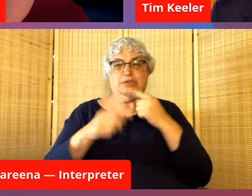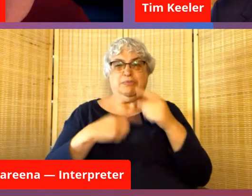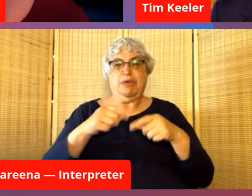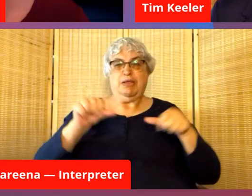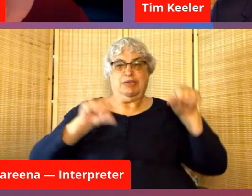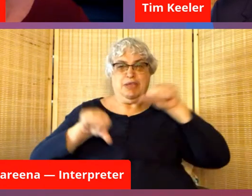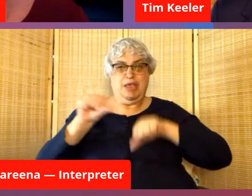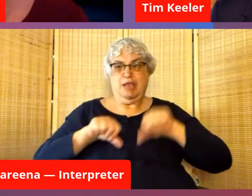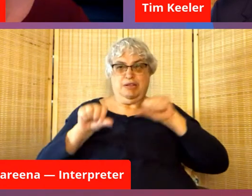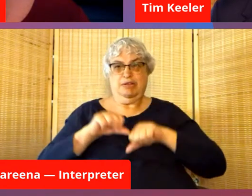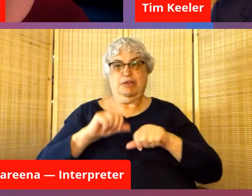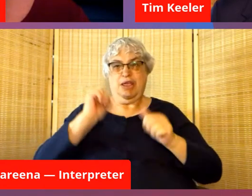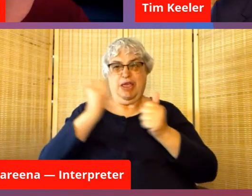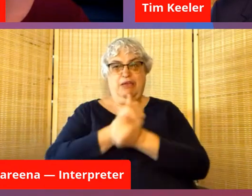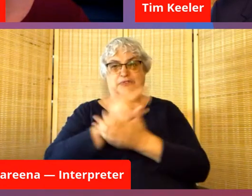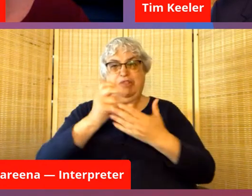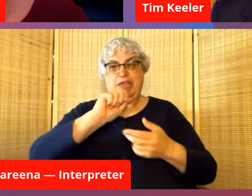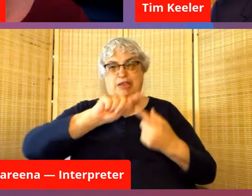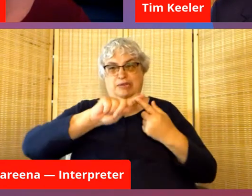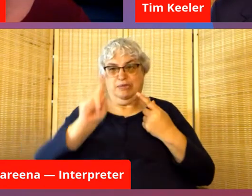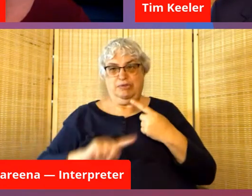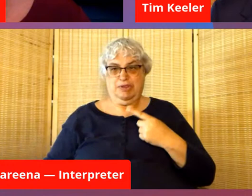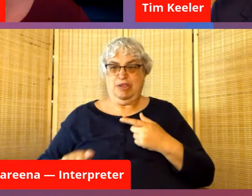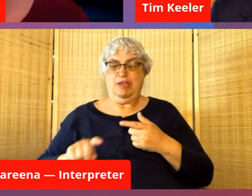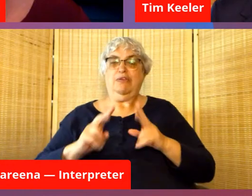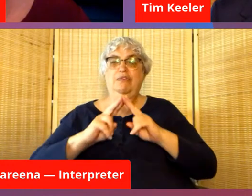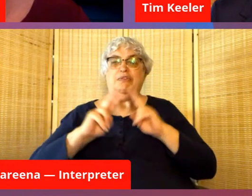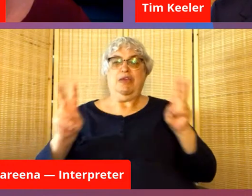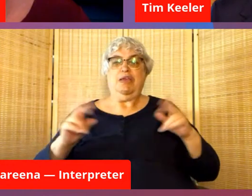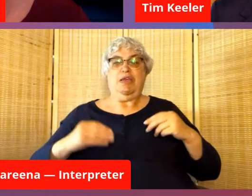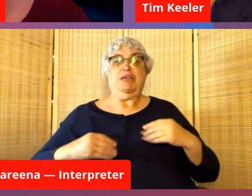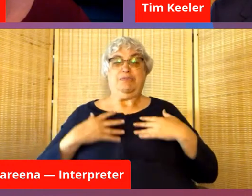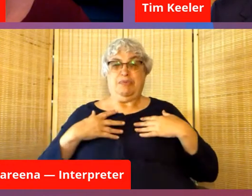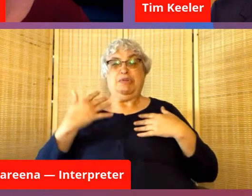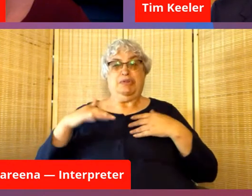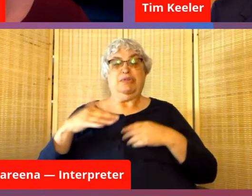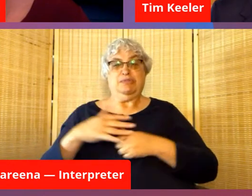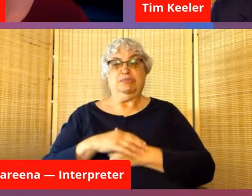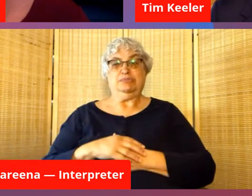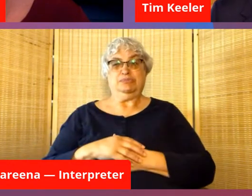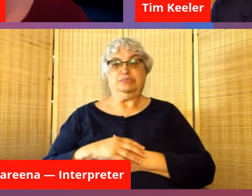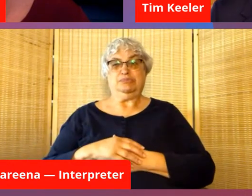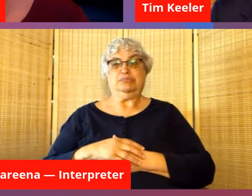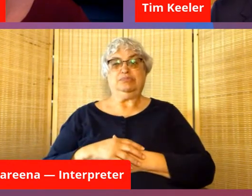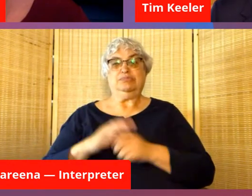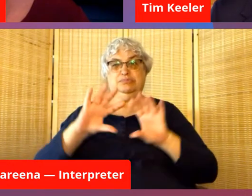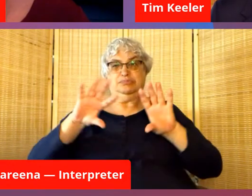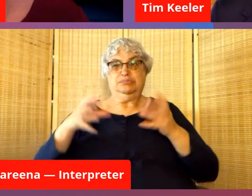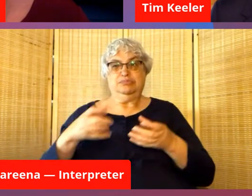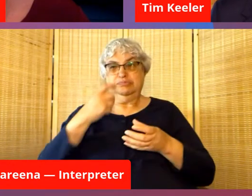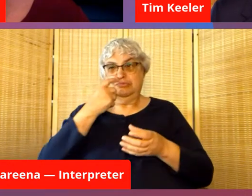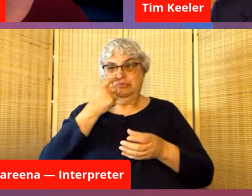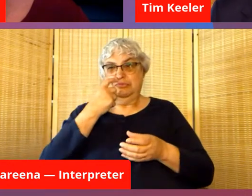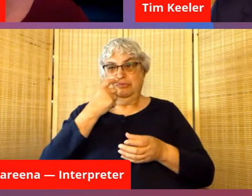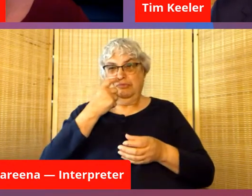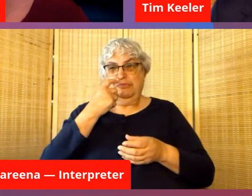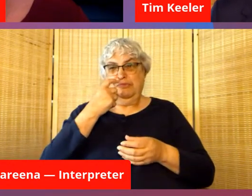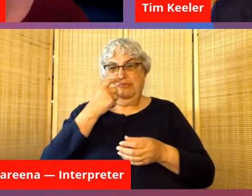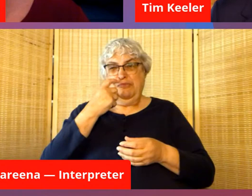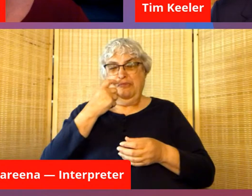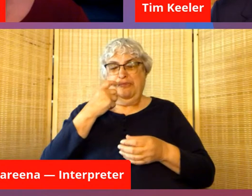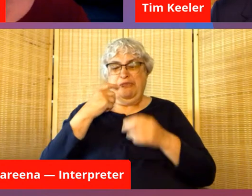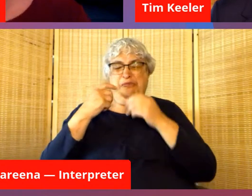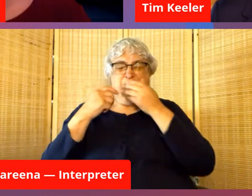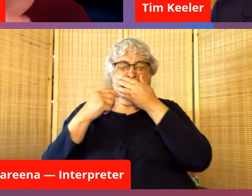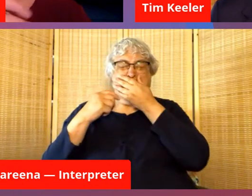She really did everything. It was very inspirational. And so she has a set of collections of